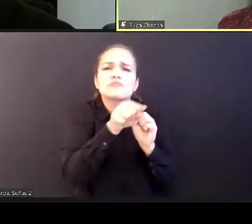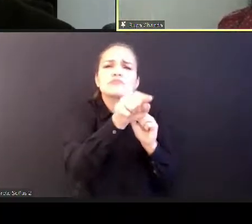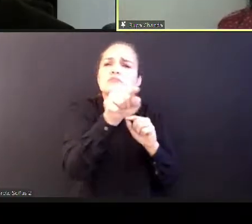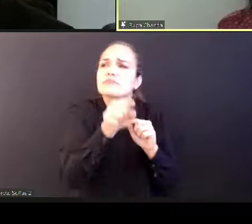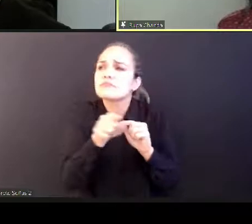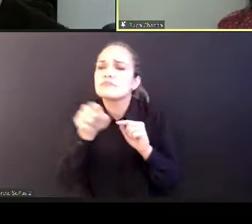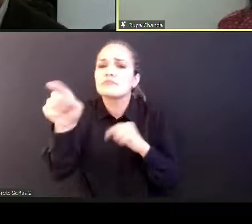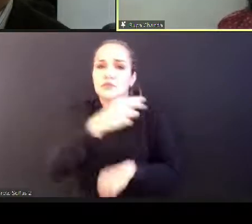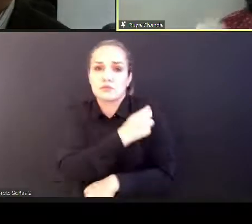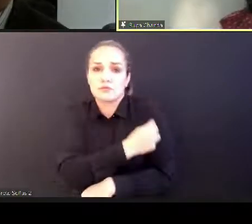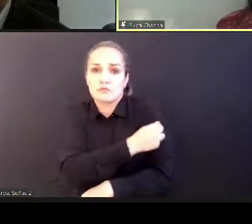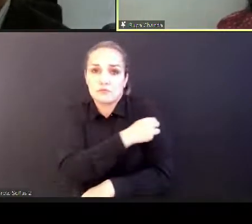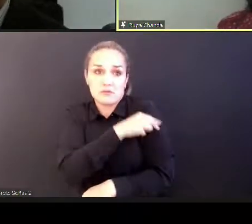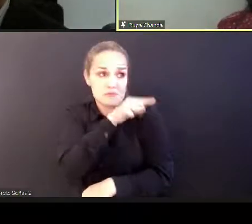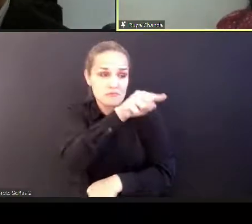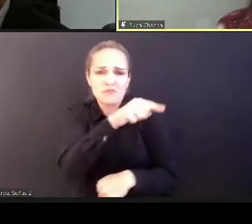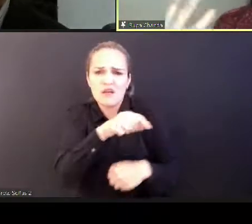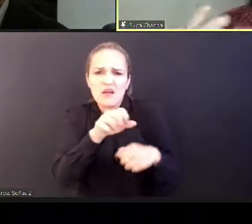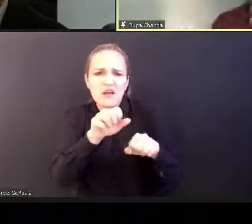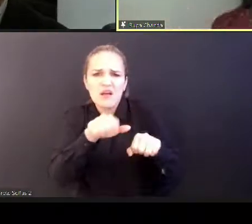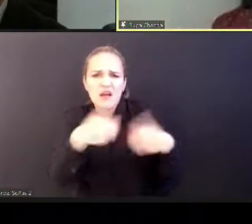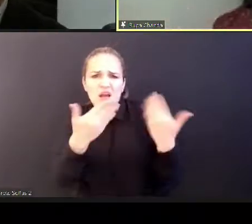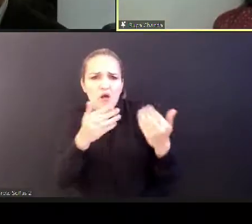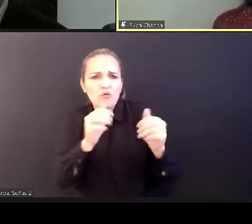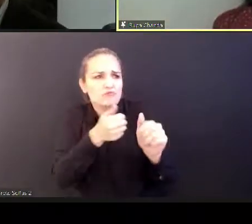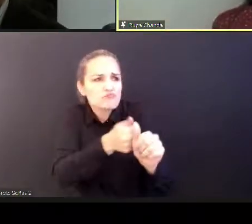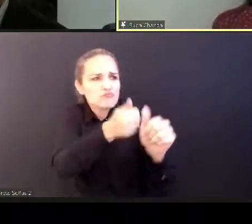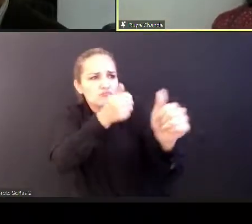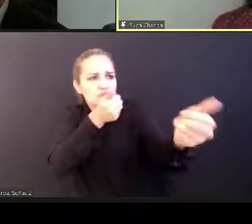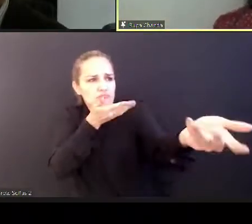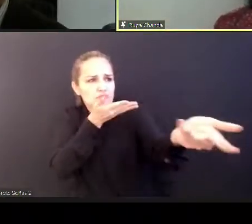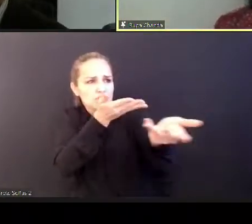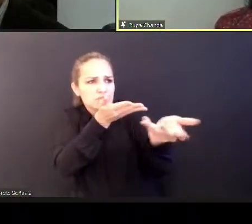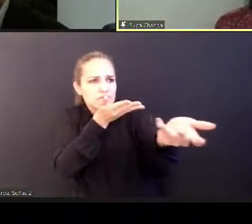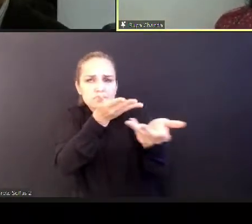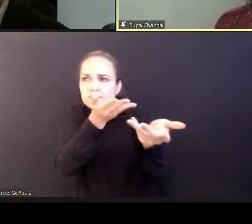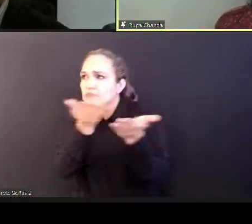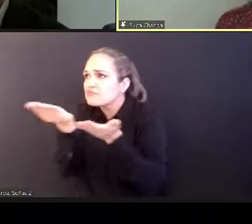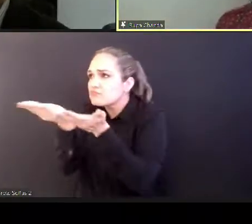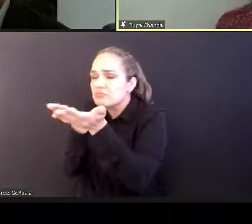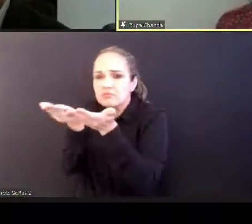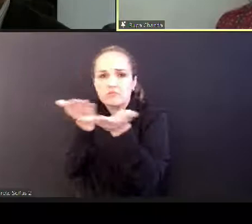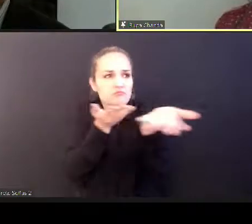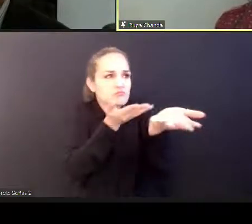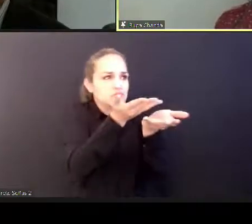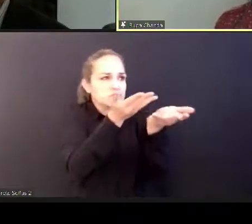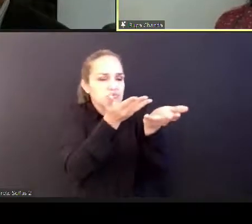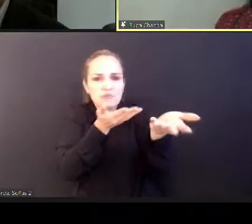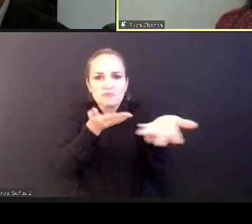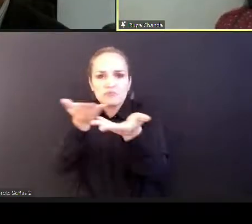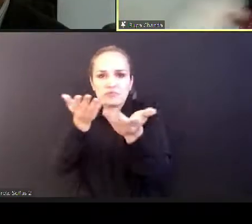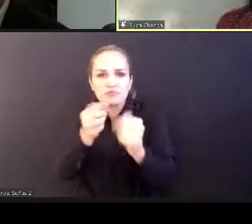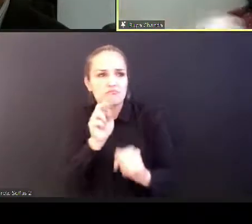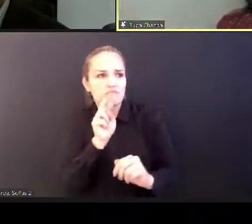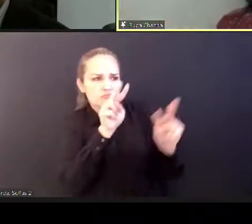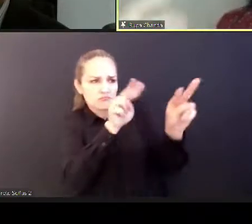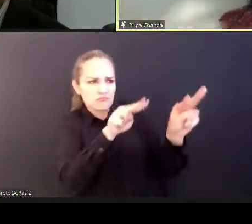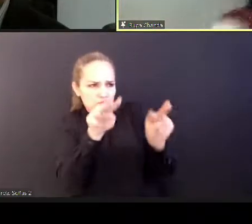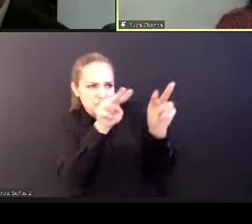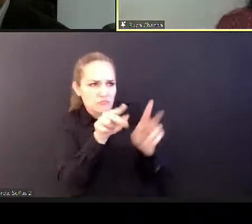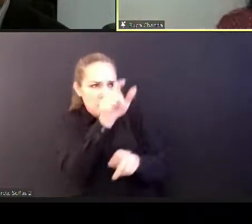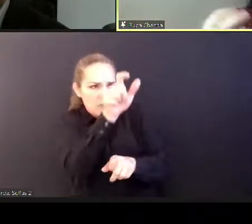to serve poor people in, provide the basic diagnostics and so on. So it's really a question of how we